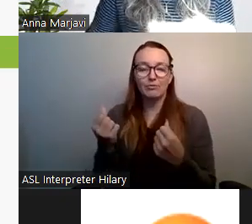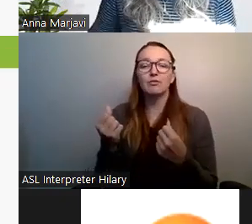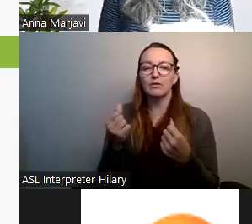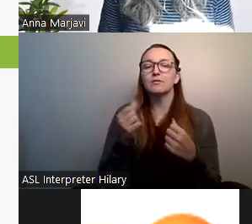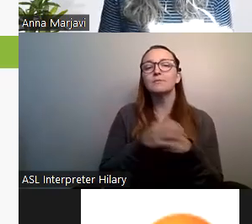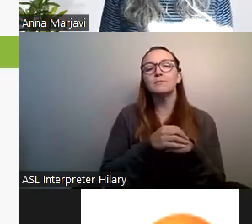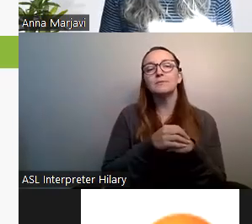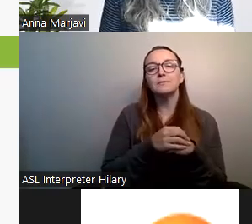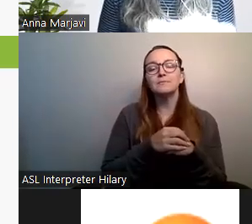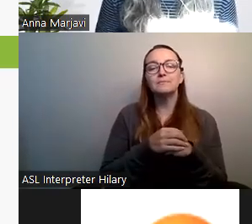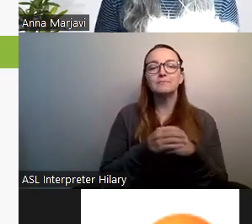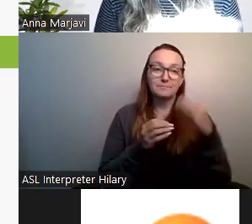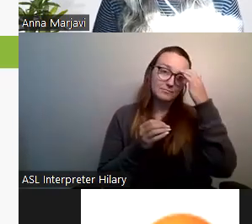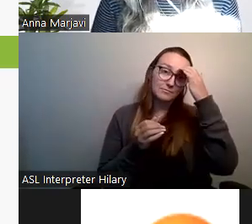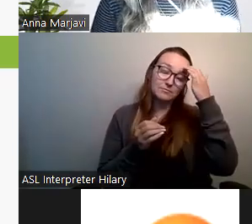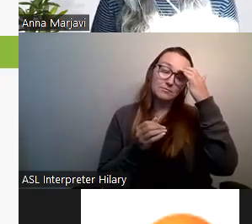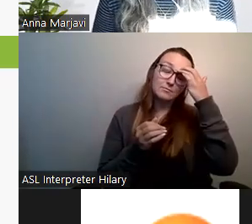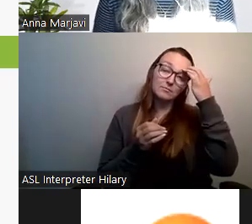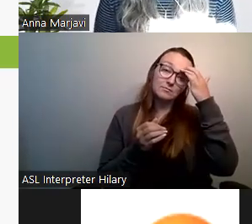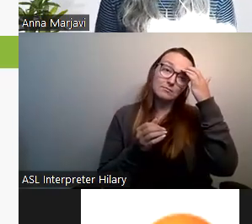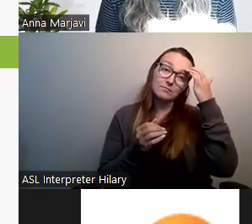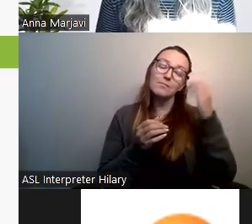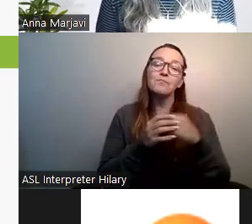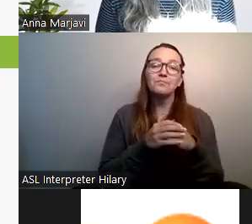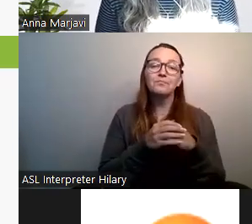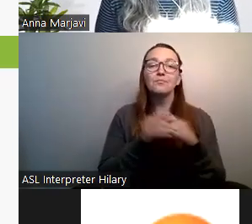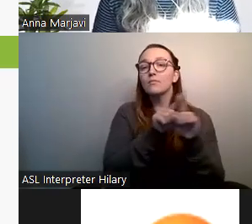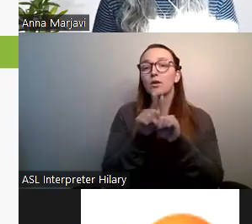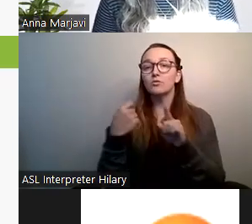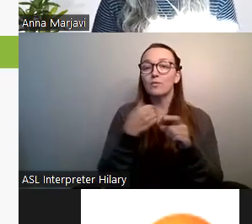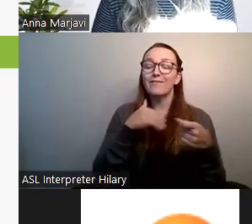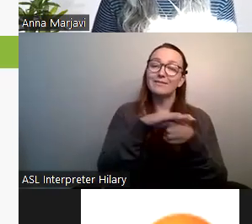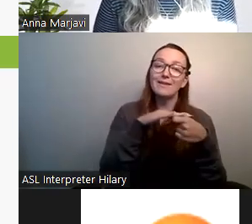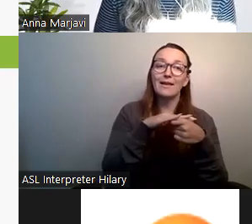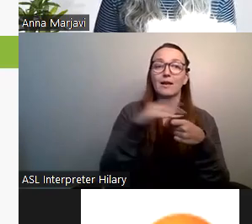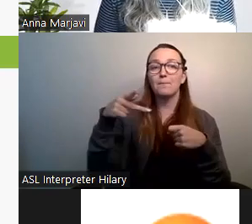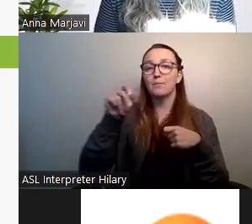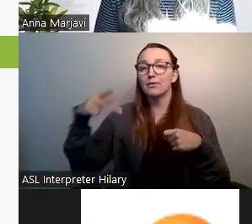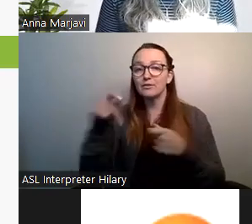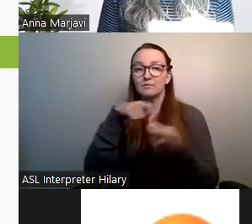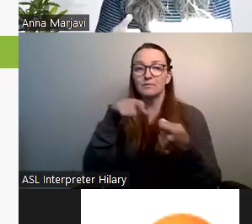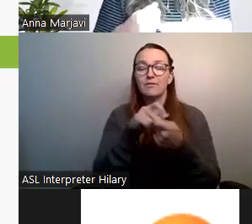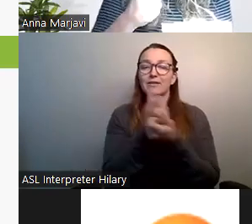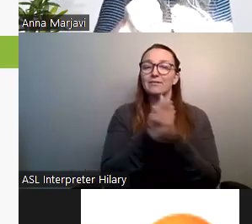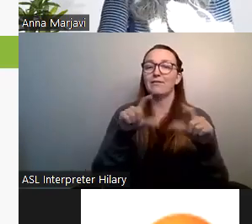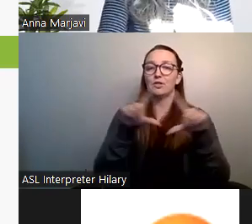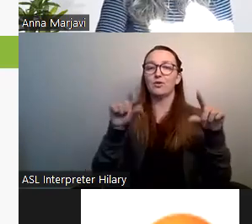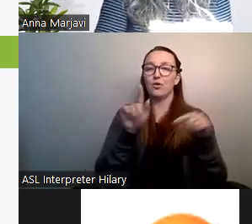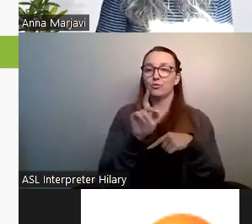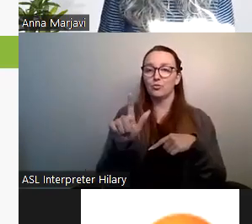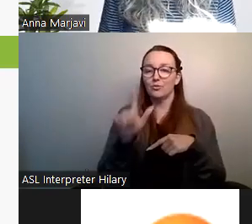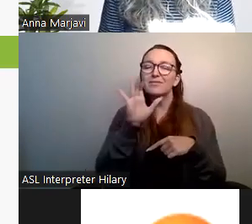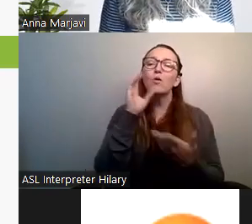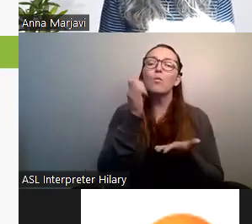slide, please. And we also have setting and population specific safety card tools. And these are to